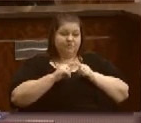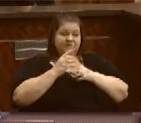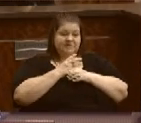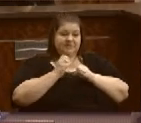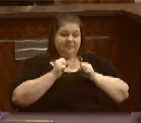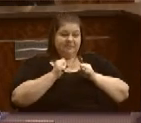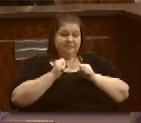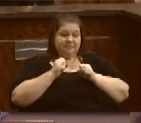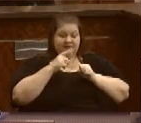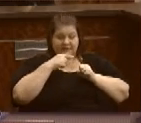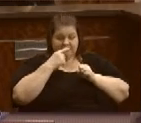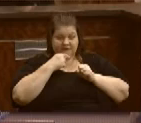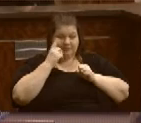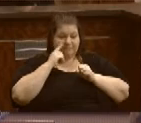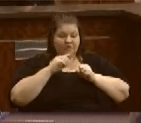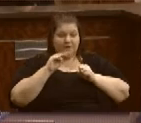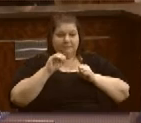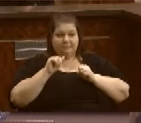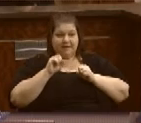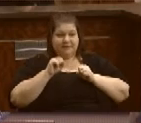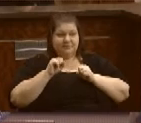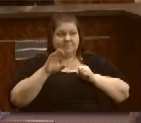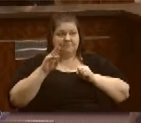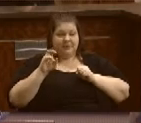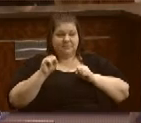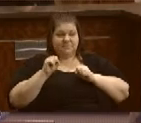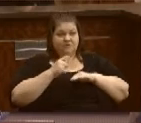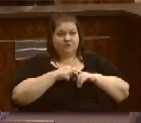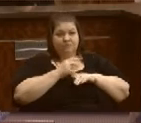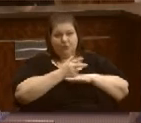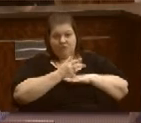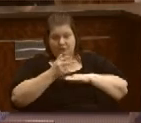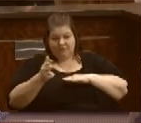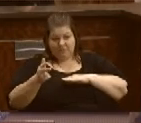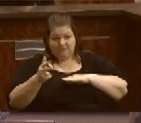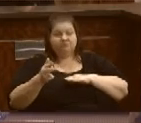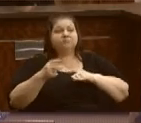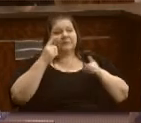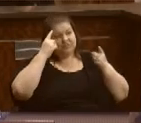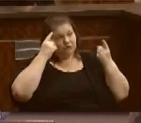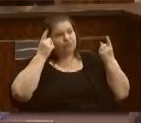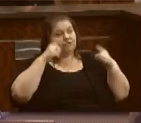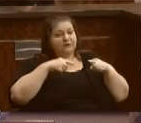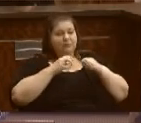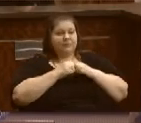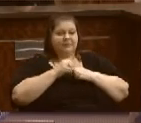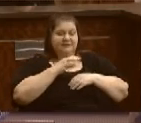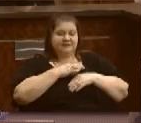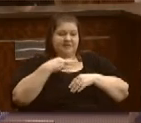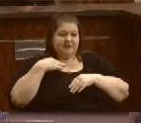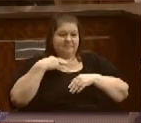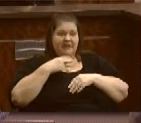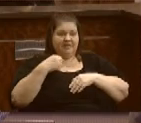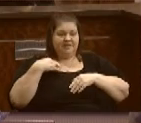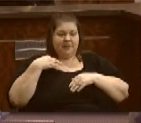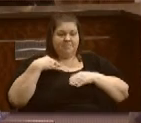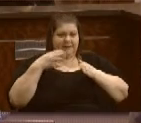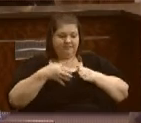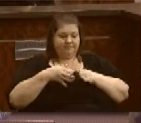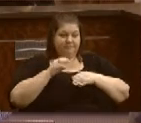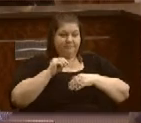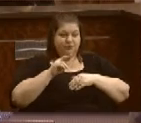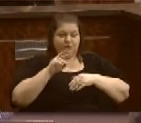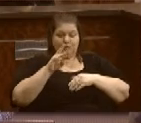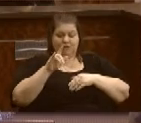for mass transit buses to pull over and pick up or discharge passengers is agreed upon between staff and the applicant. Mr.